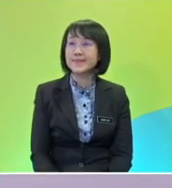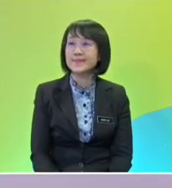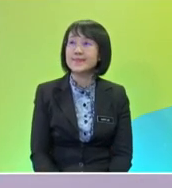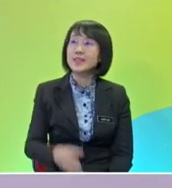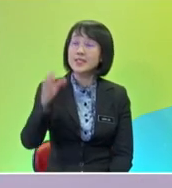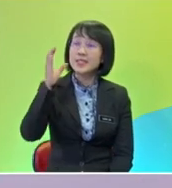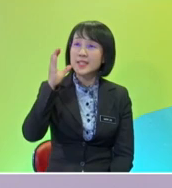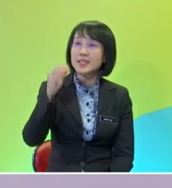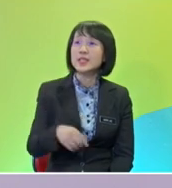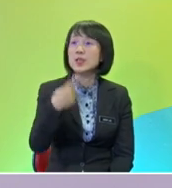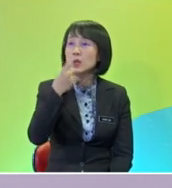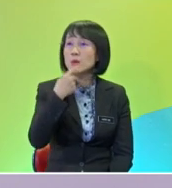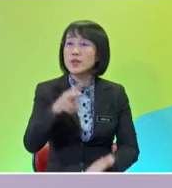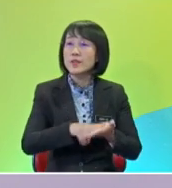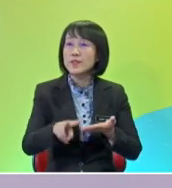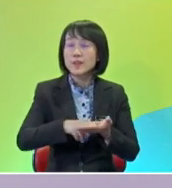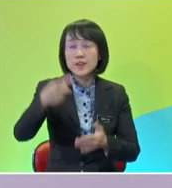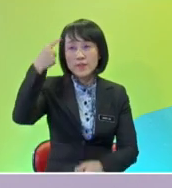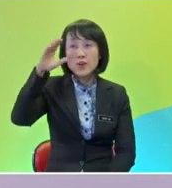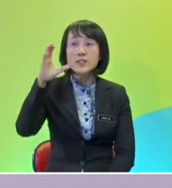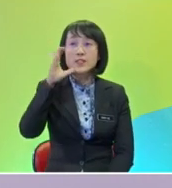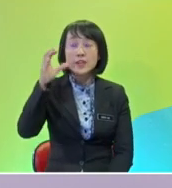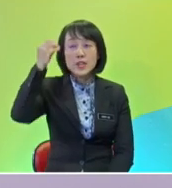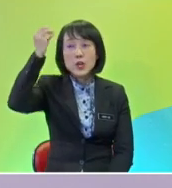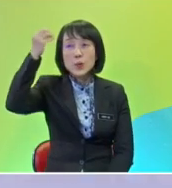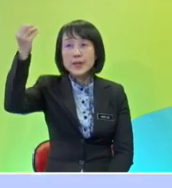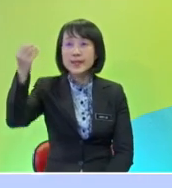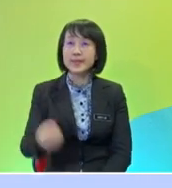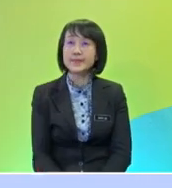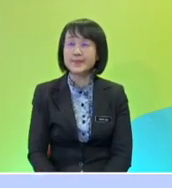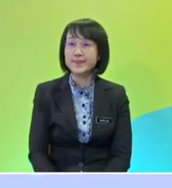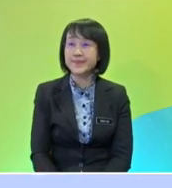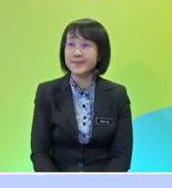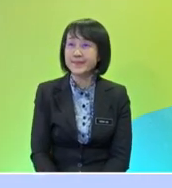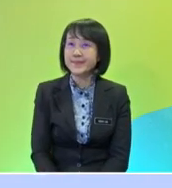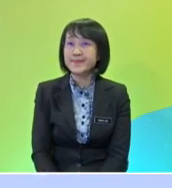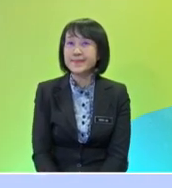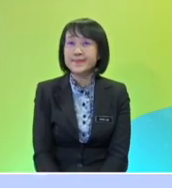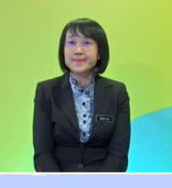now. So who's right. going to read Cindy's opinion? Uh-huh. Who's next?